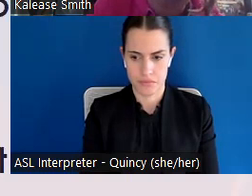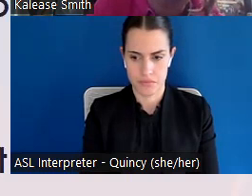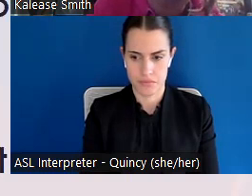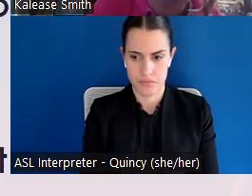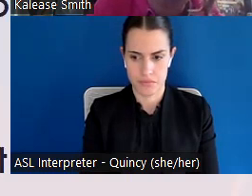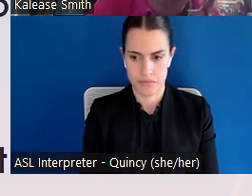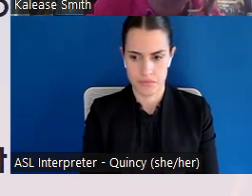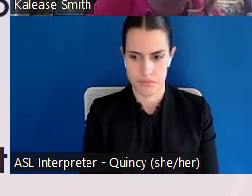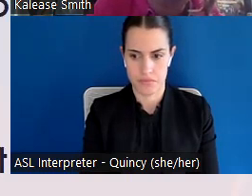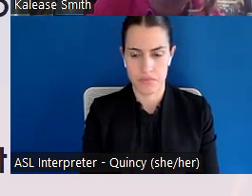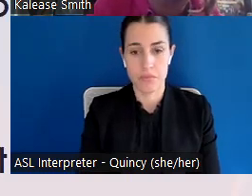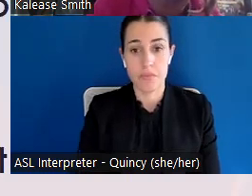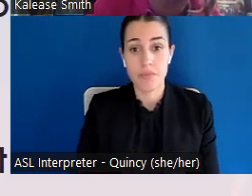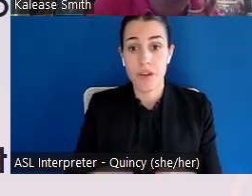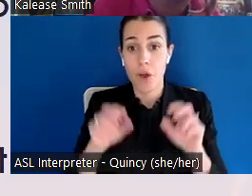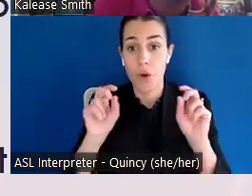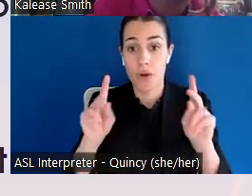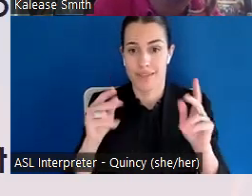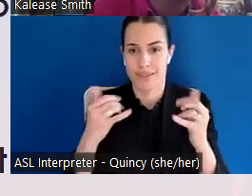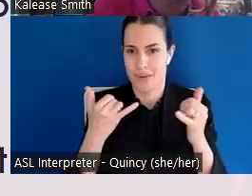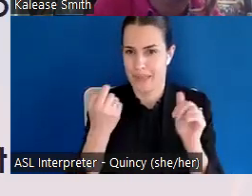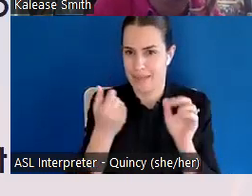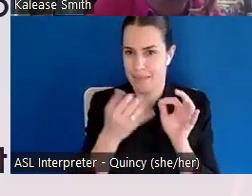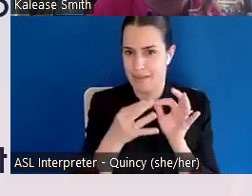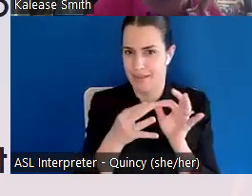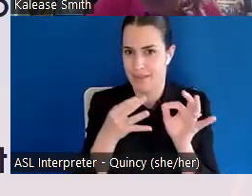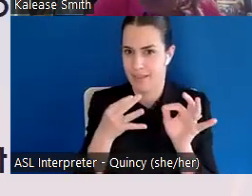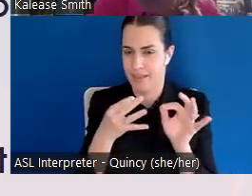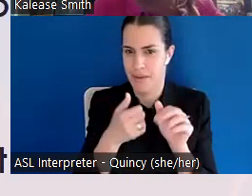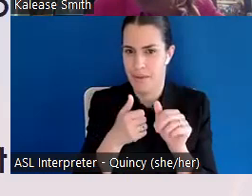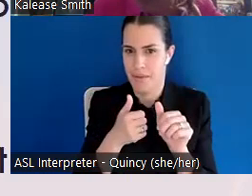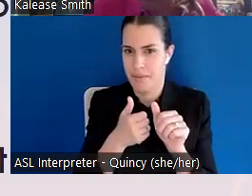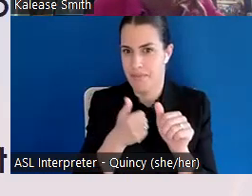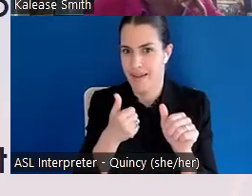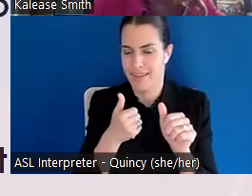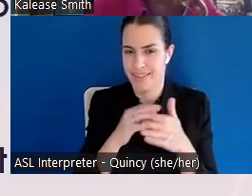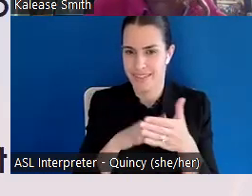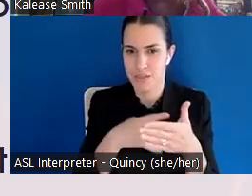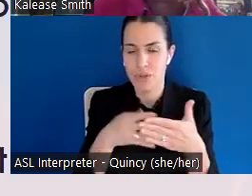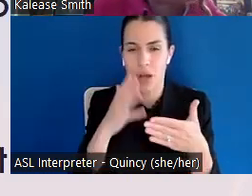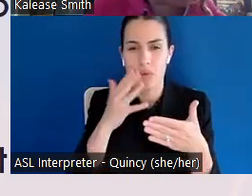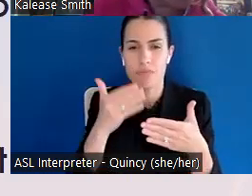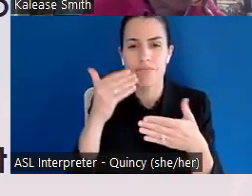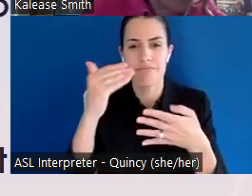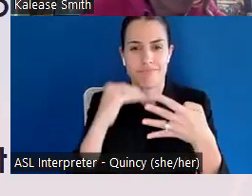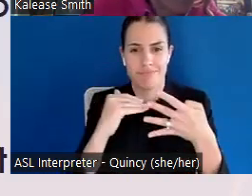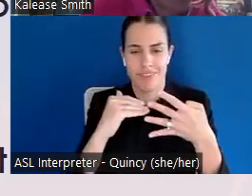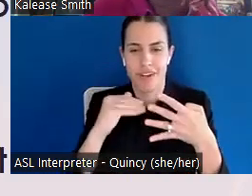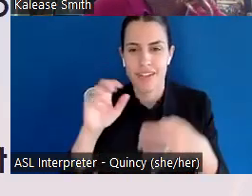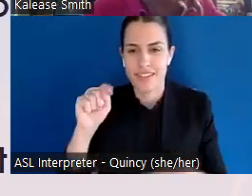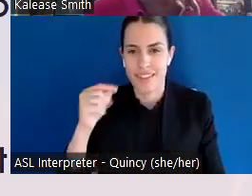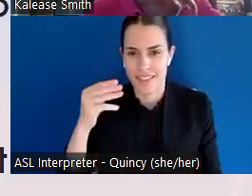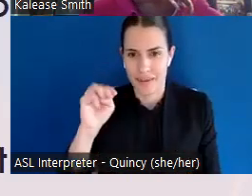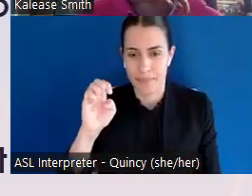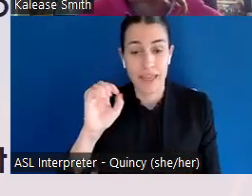All right, we are running a tiny bit behind schedule, so I'm going to go ahead and follow up with our next theme. But as questions come up, feel free to drop them in the chat and Q&A